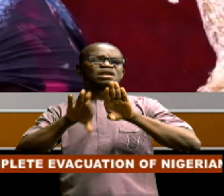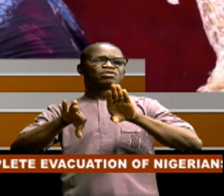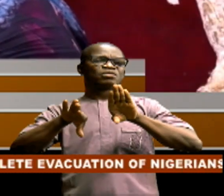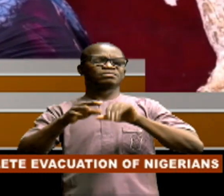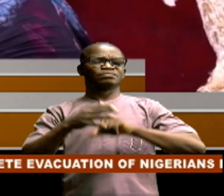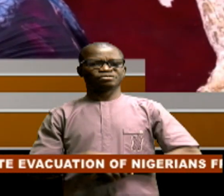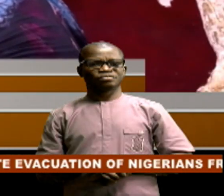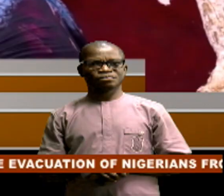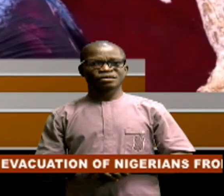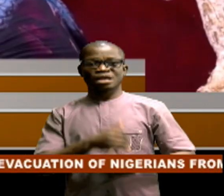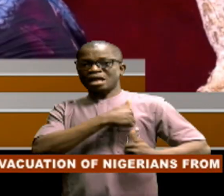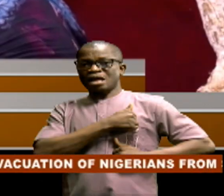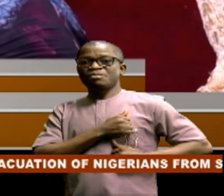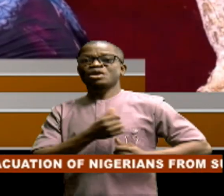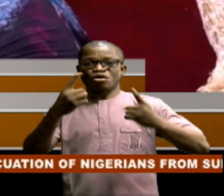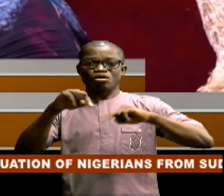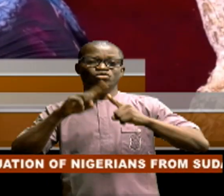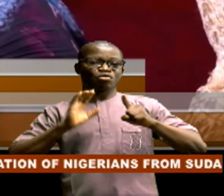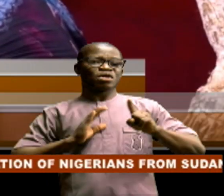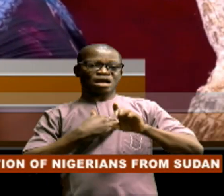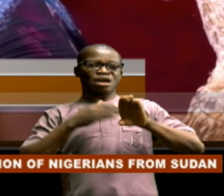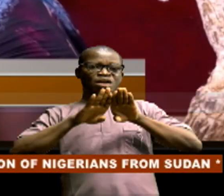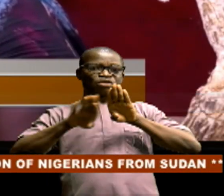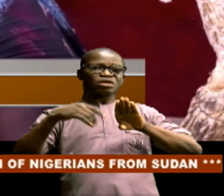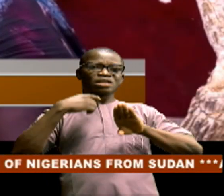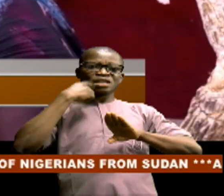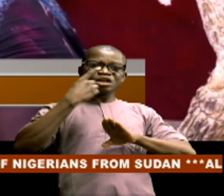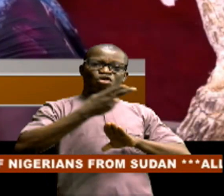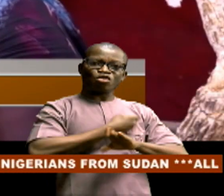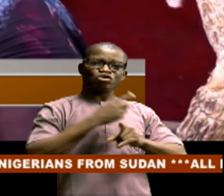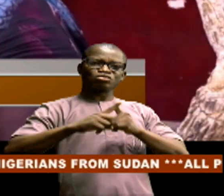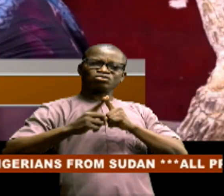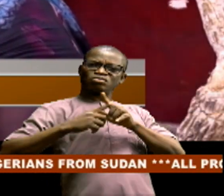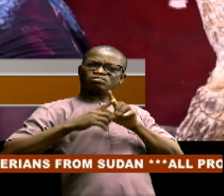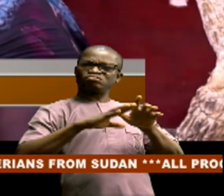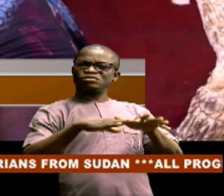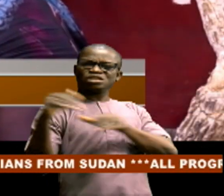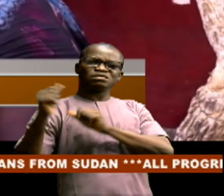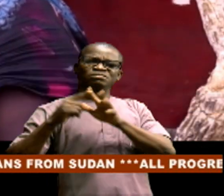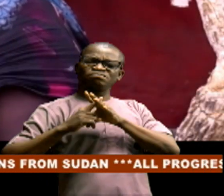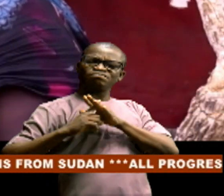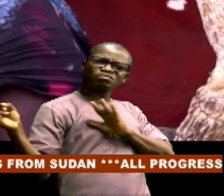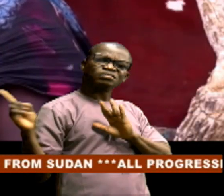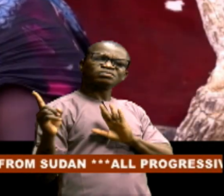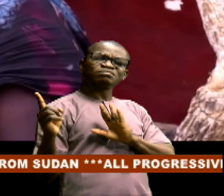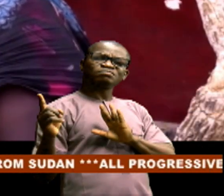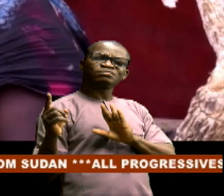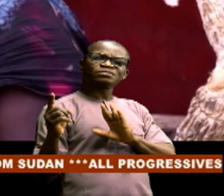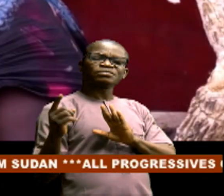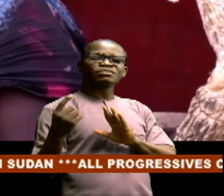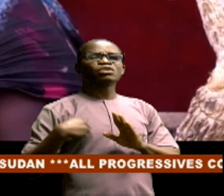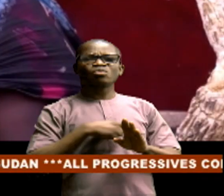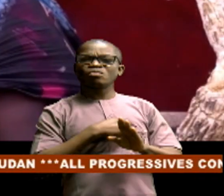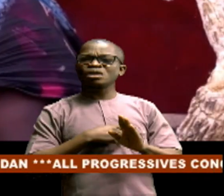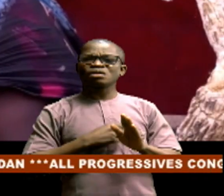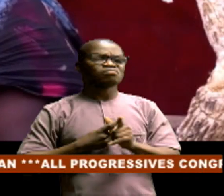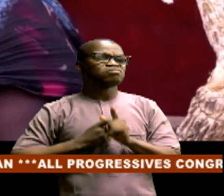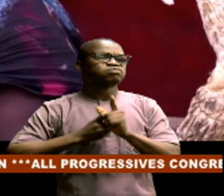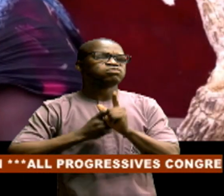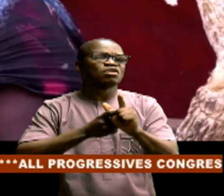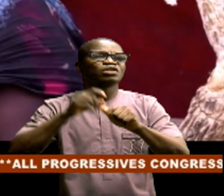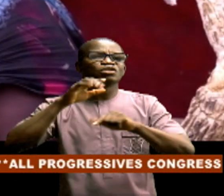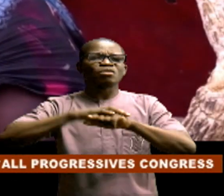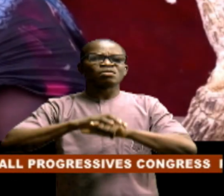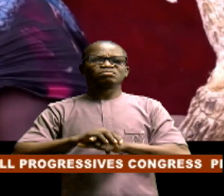Armed men came to our compound and asked us to leave before we became collateral victims. Under threat, we left in a hurry on a donkey to